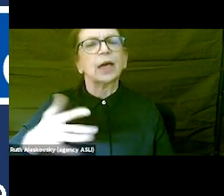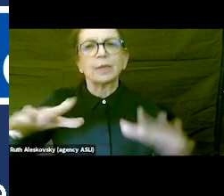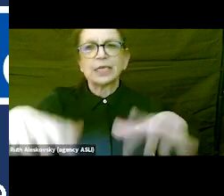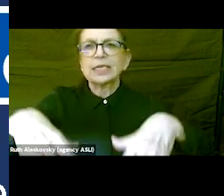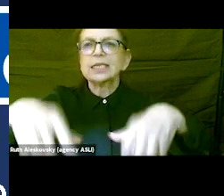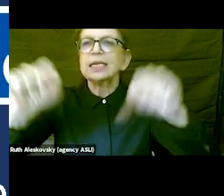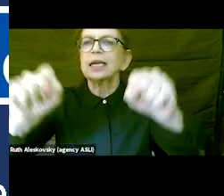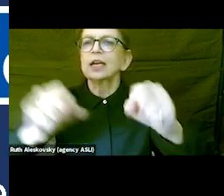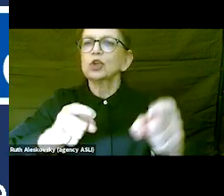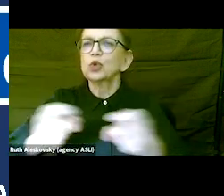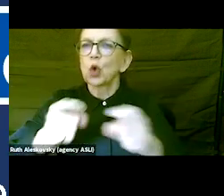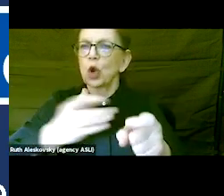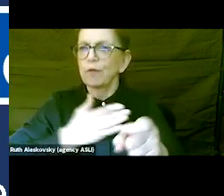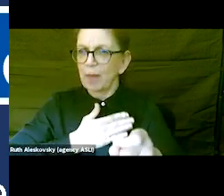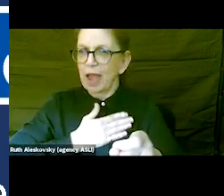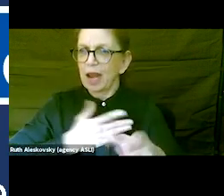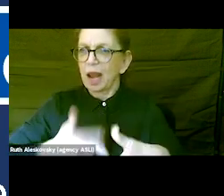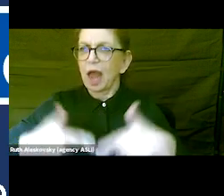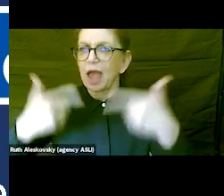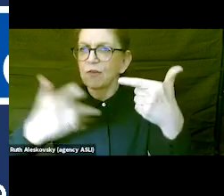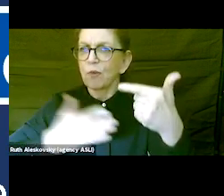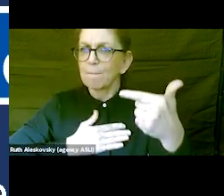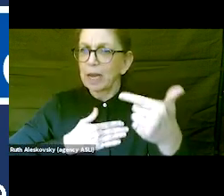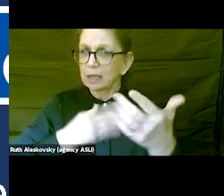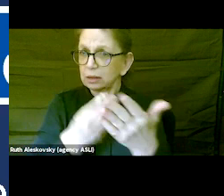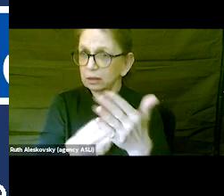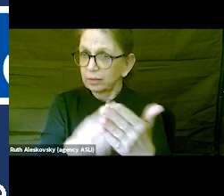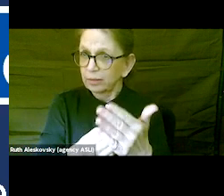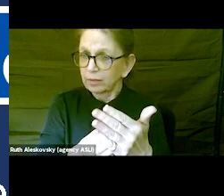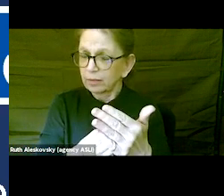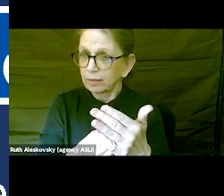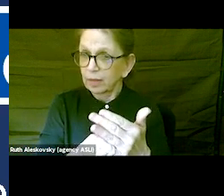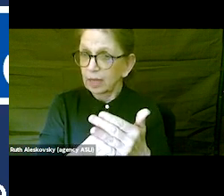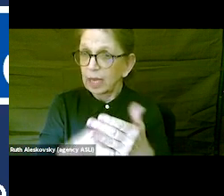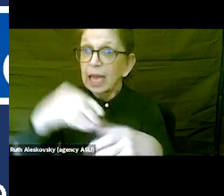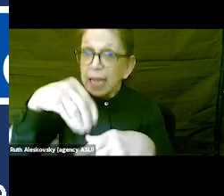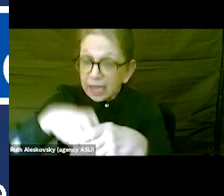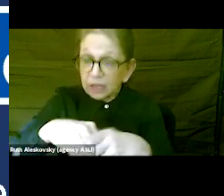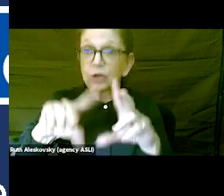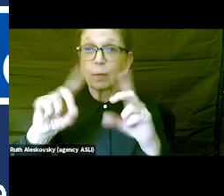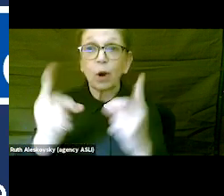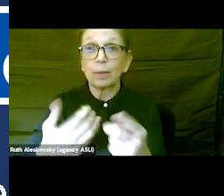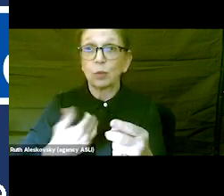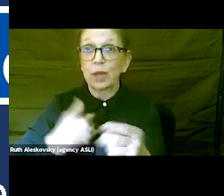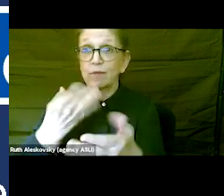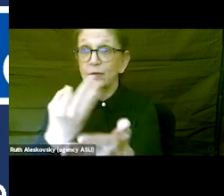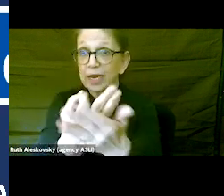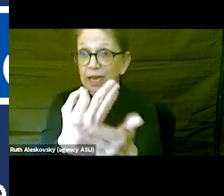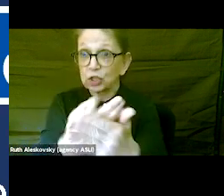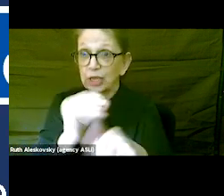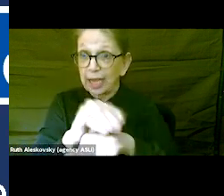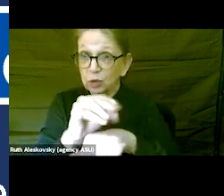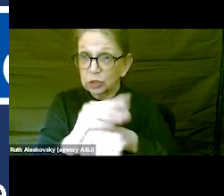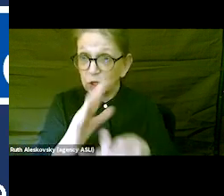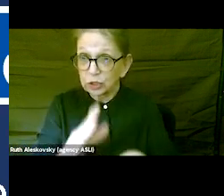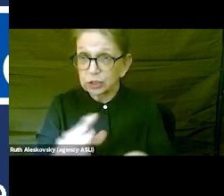rather unique because we have financial counselors through the Financial Empowerment Center, but our